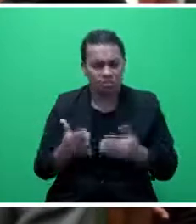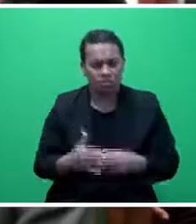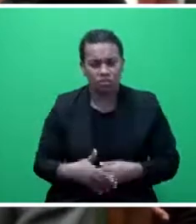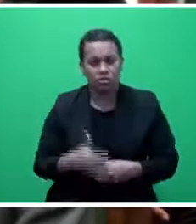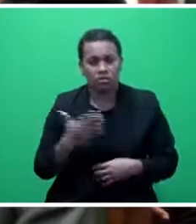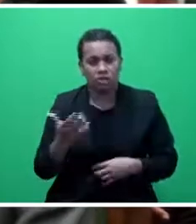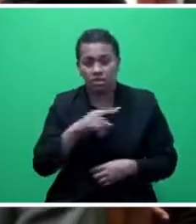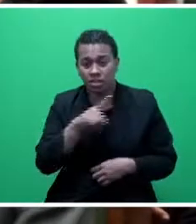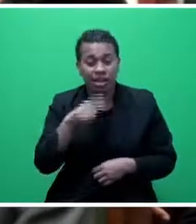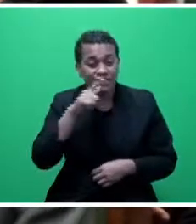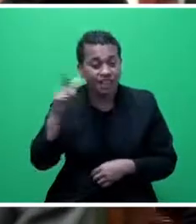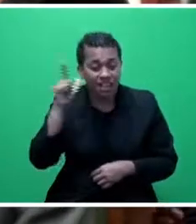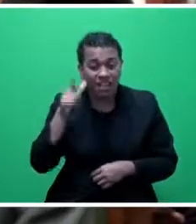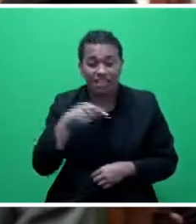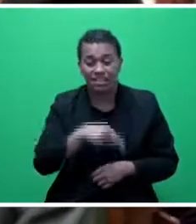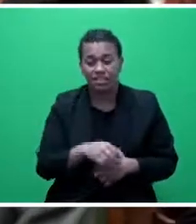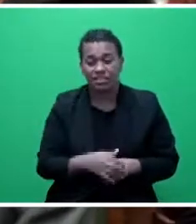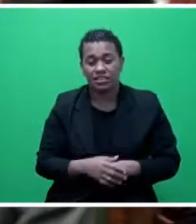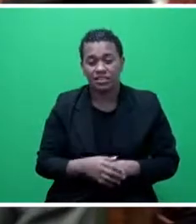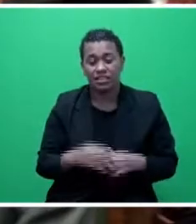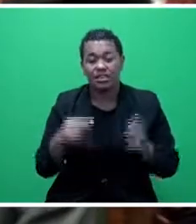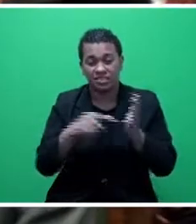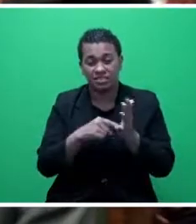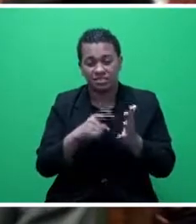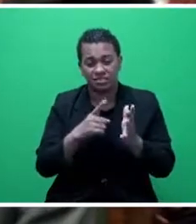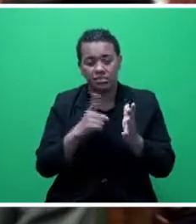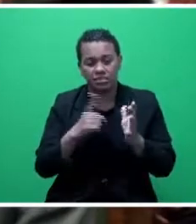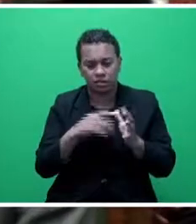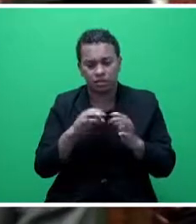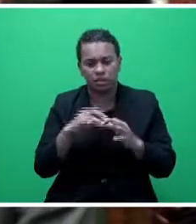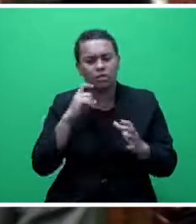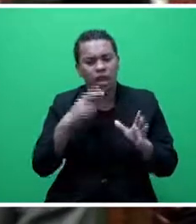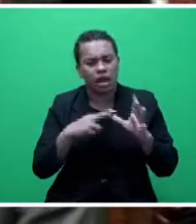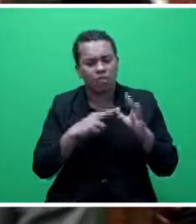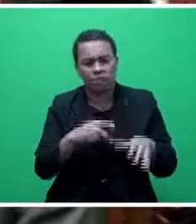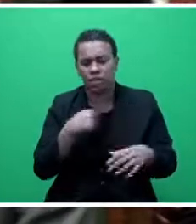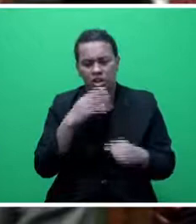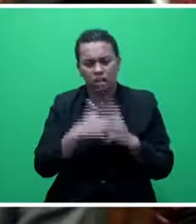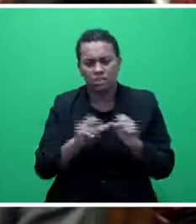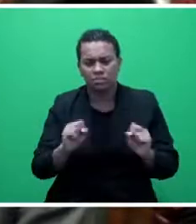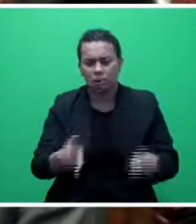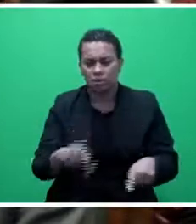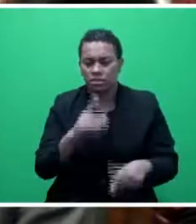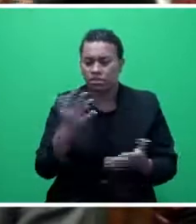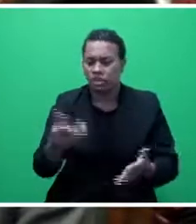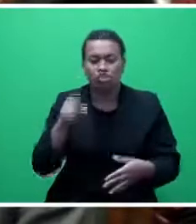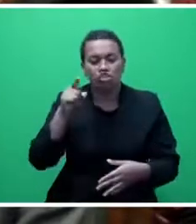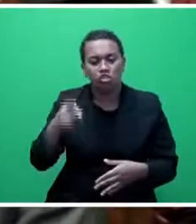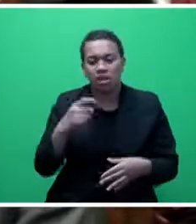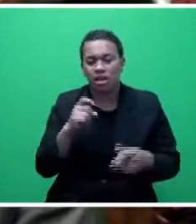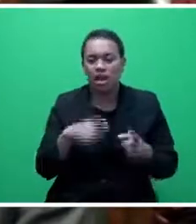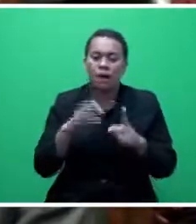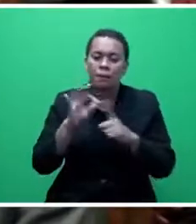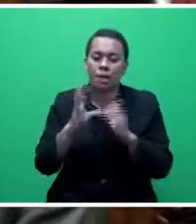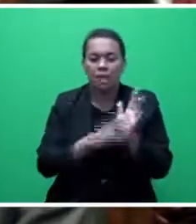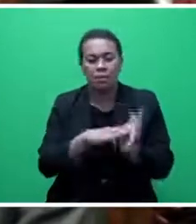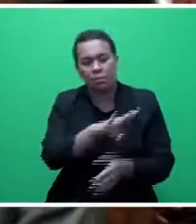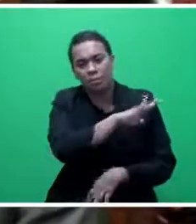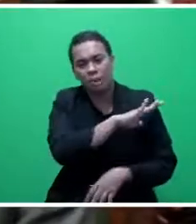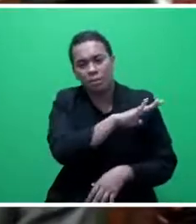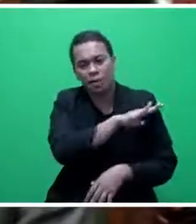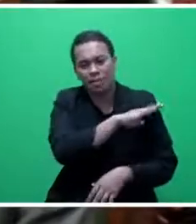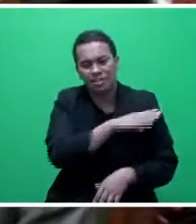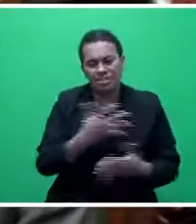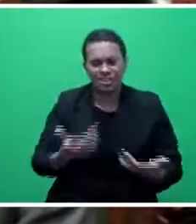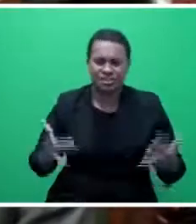yesterday, raised the issue, and I didn't get an opportunity to say, the Prime Minister's residence, we can't have people living in, opulence